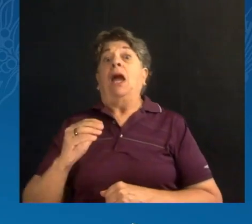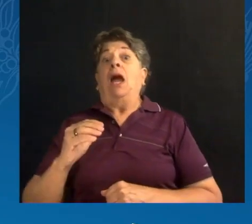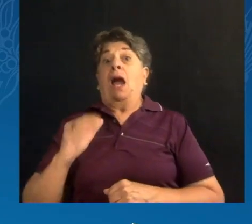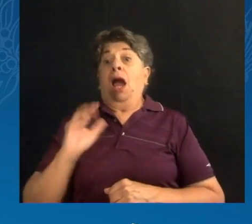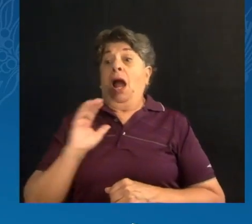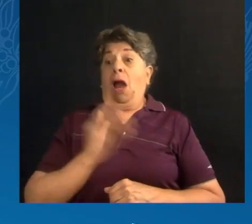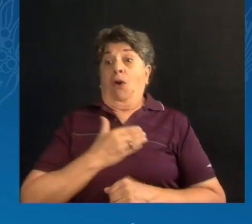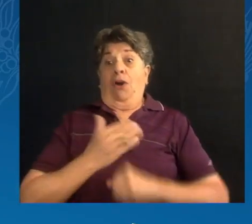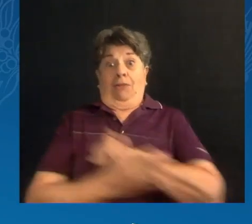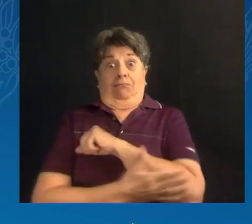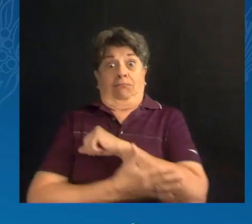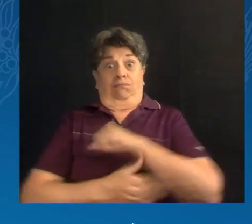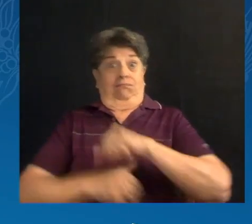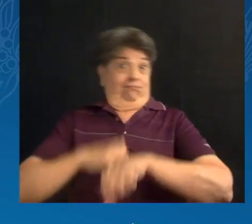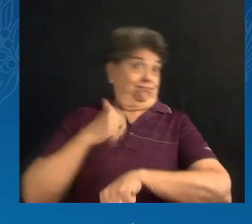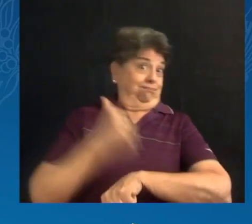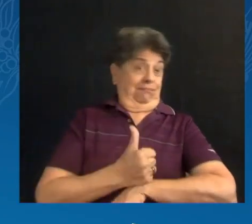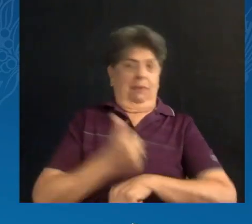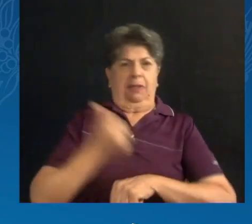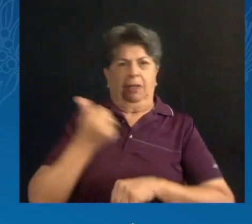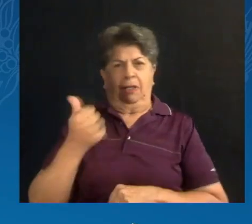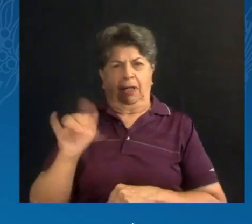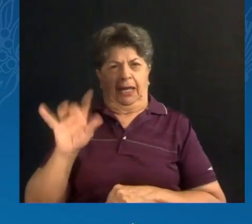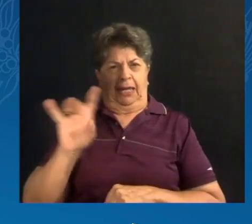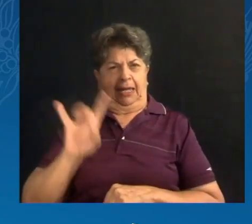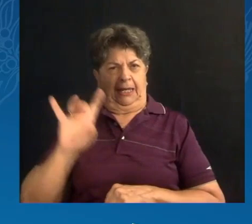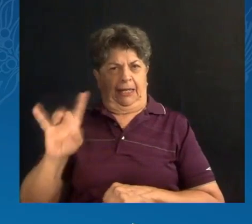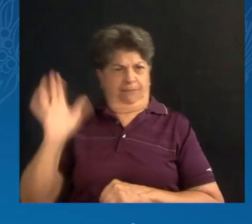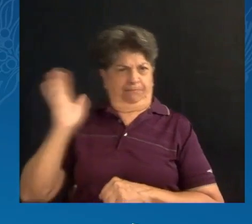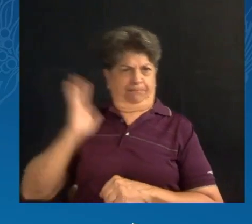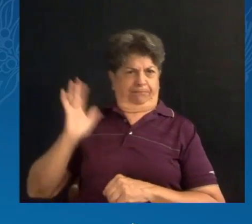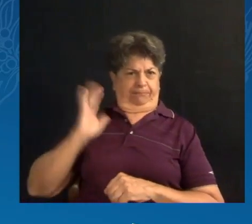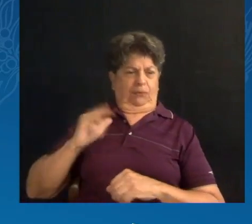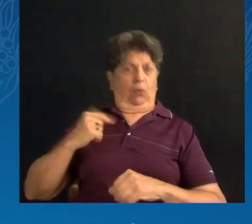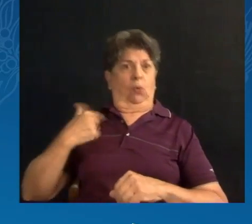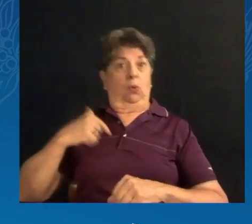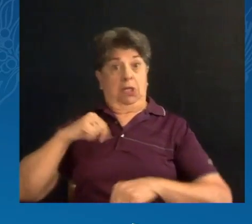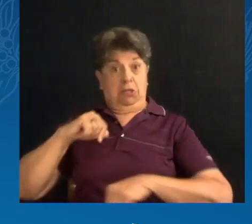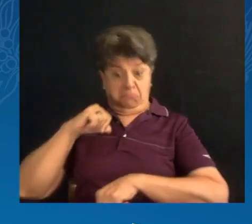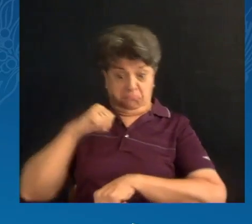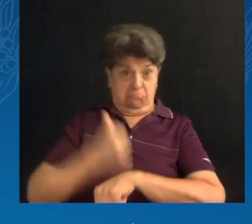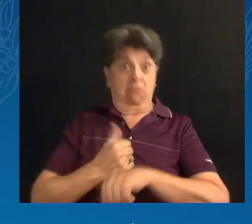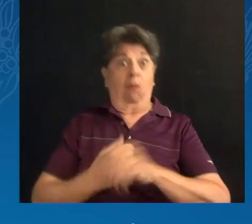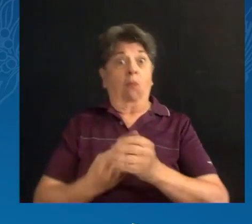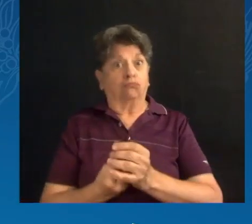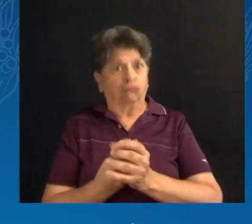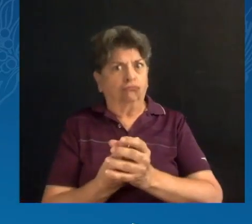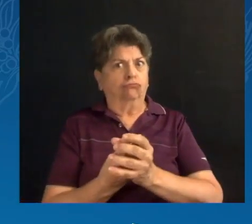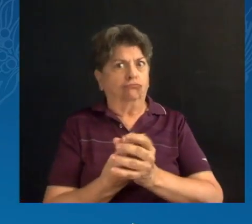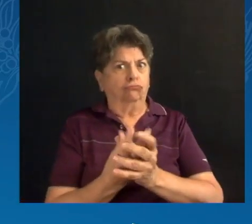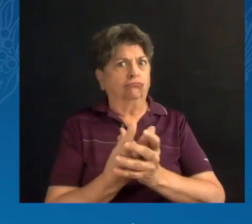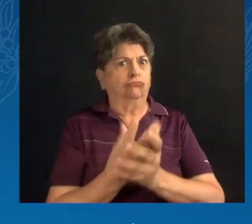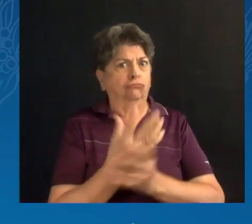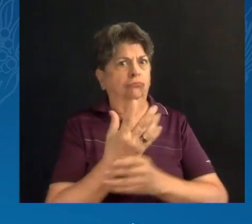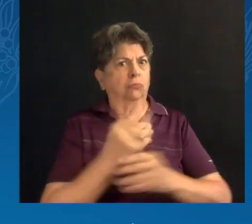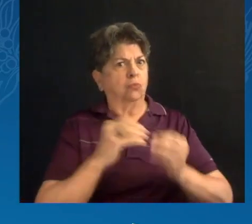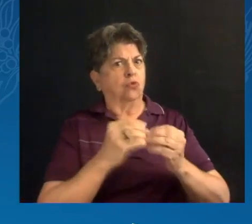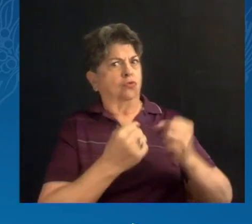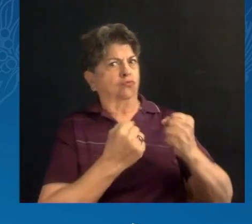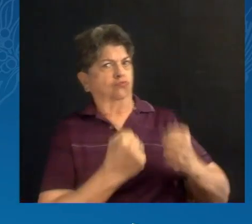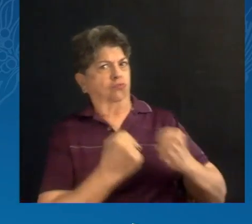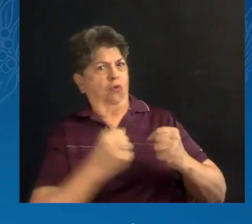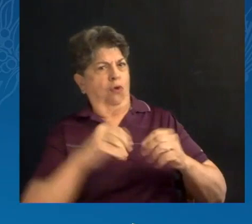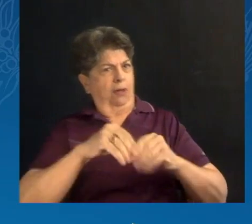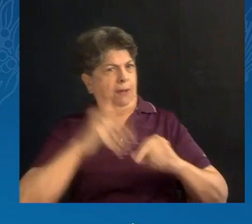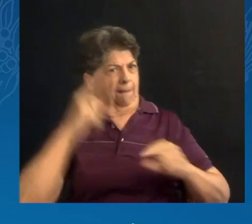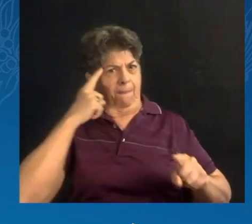relationship has grown from strength to strength. Mongolia is best known as birthplace of Genghis Khan, and for the great